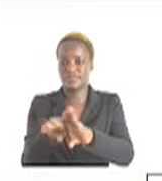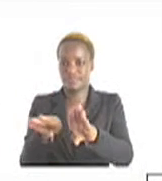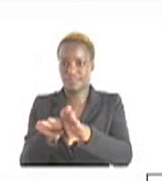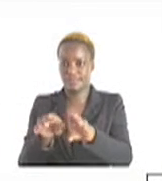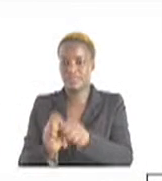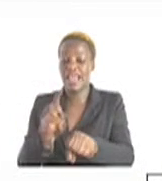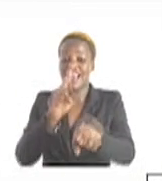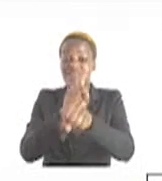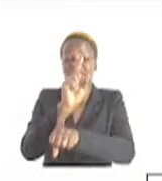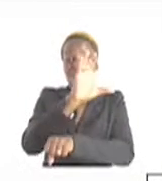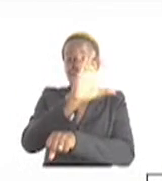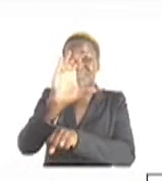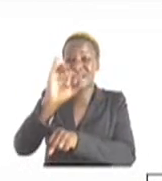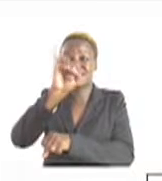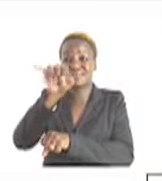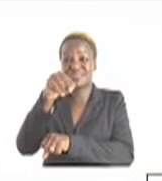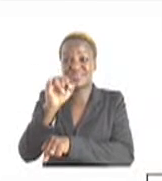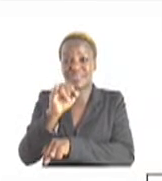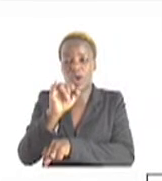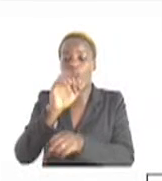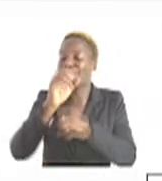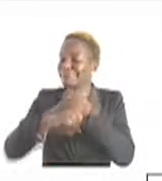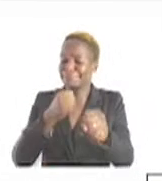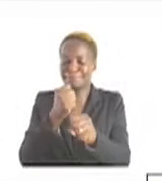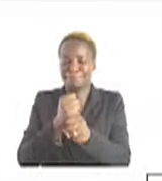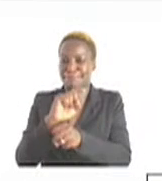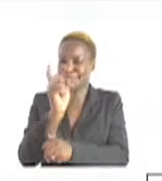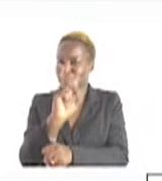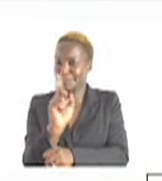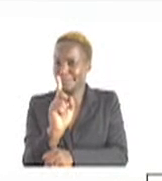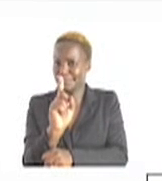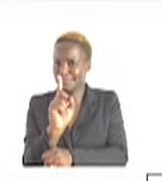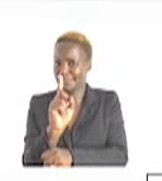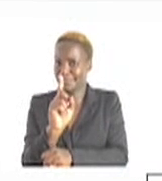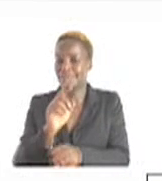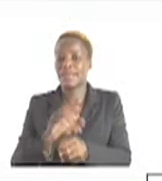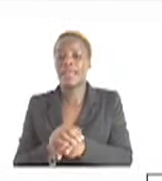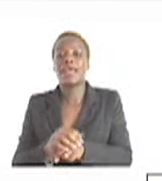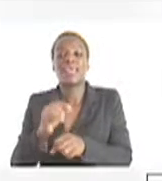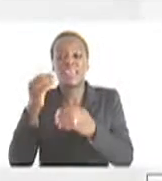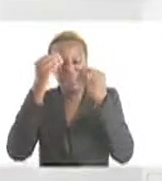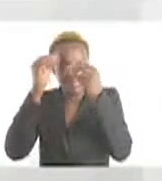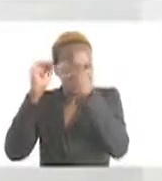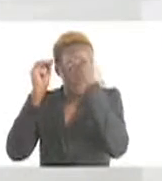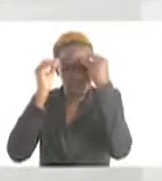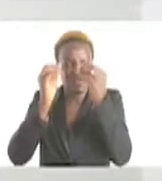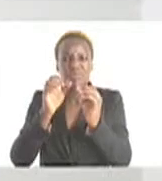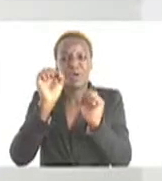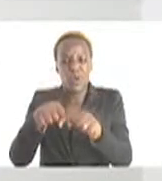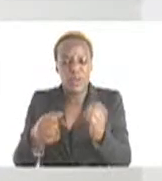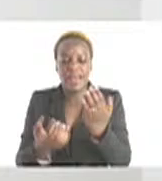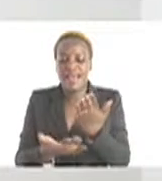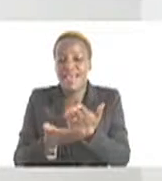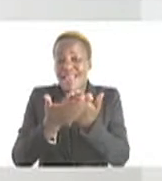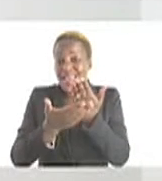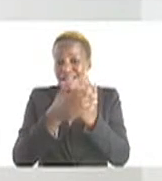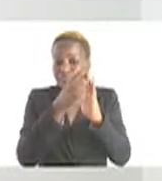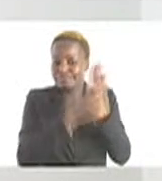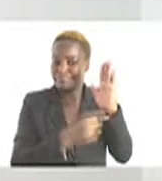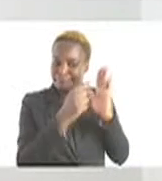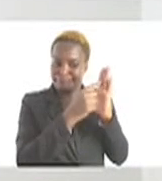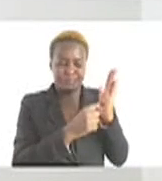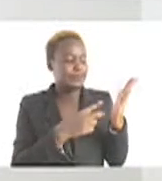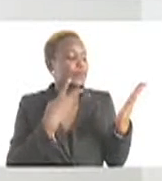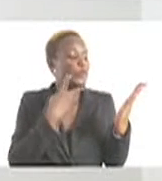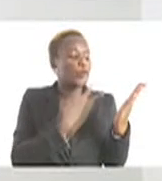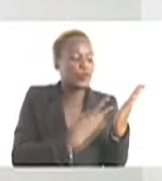1st month of the year. If you are getting confused, you can always have a calendar by you so that it will make it easier for you to